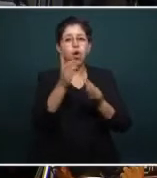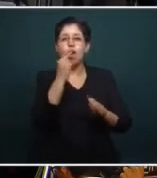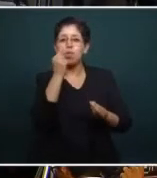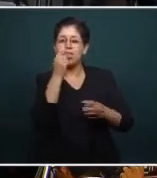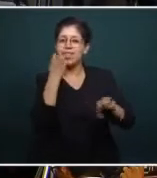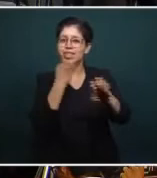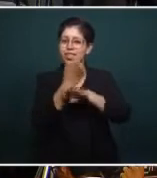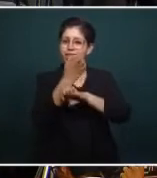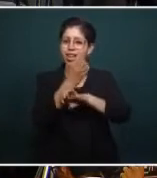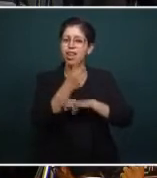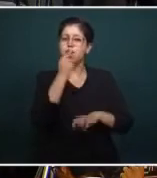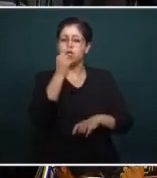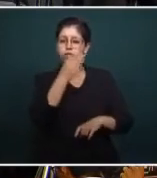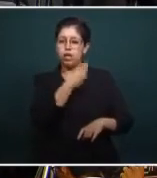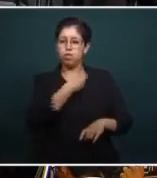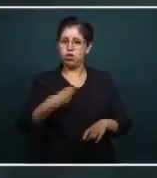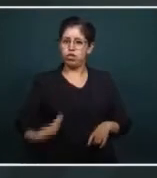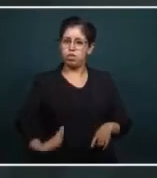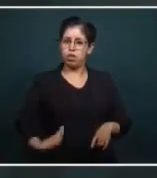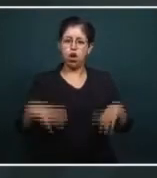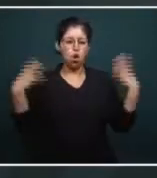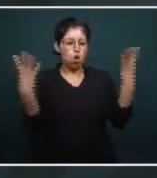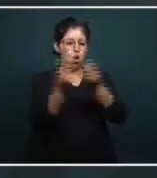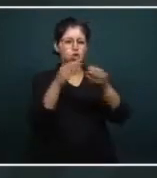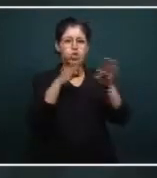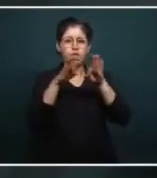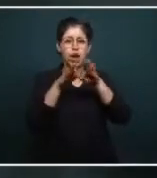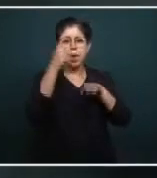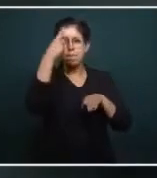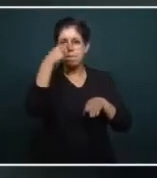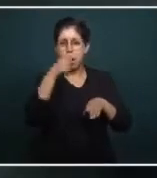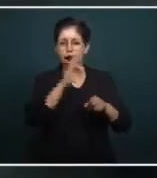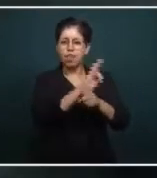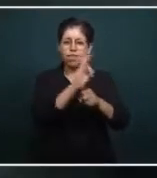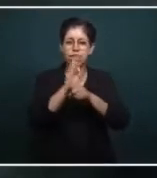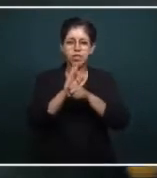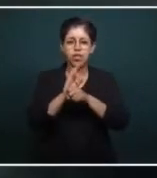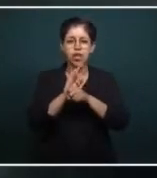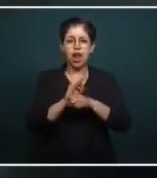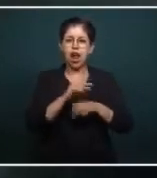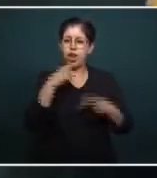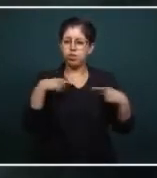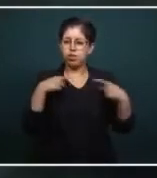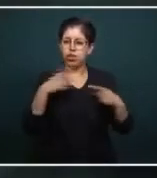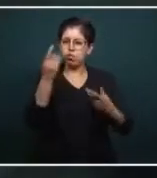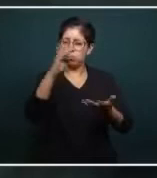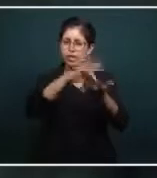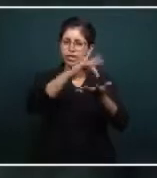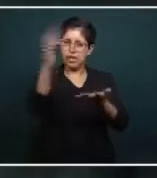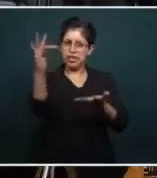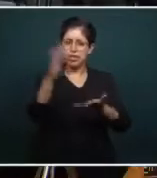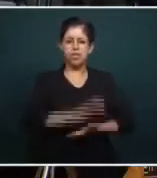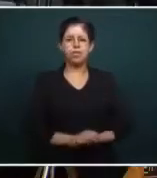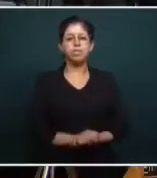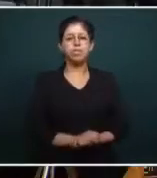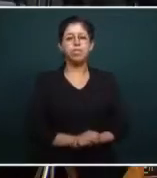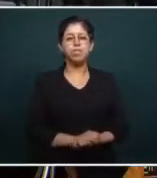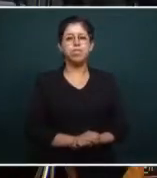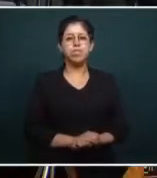areas that'll give the most security to the people. Thank you very much, Mr. President.